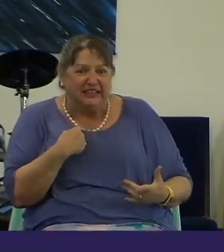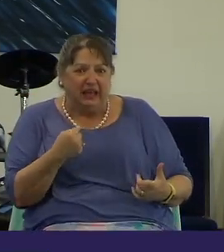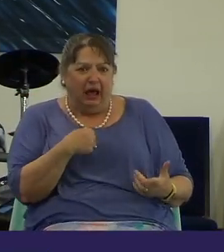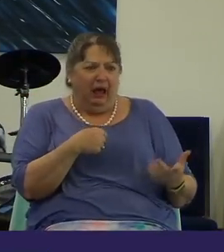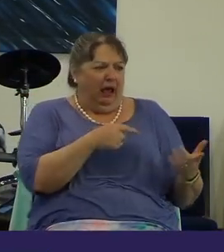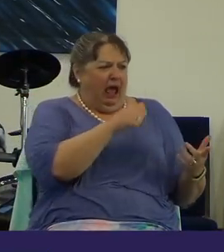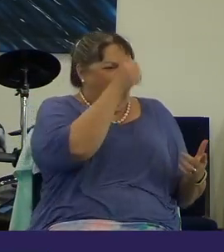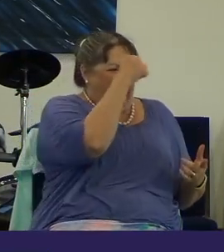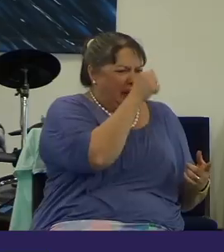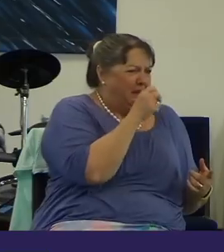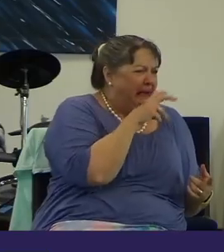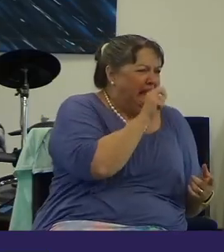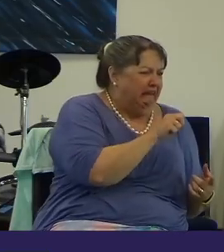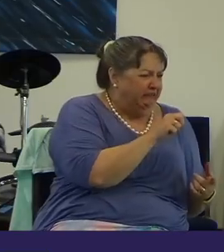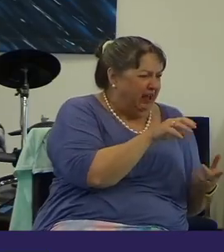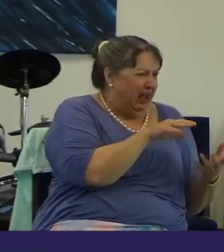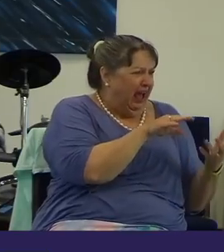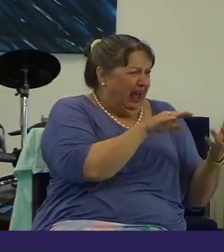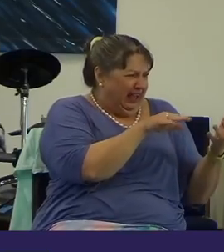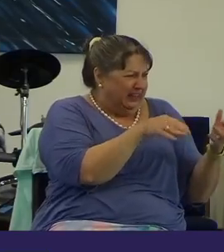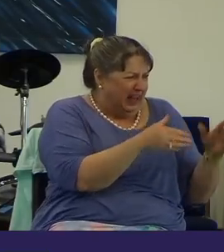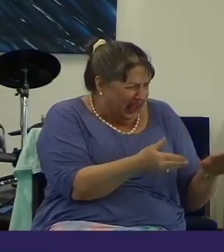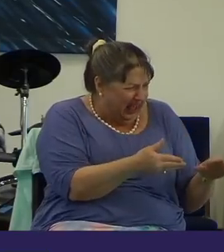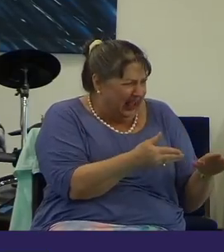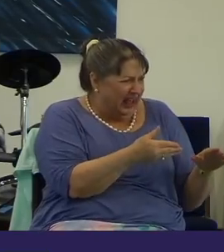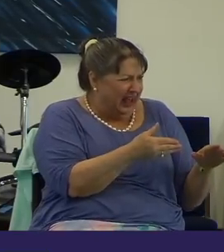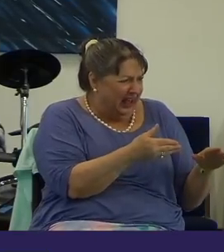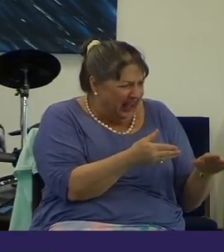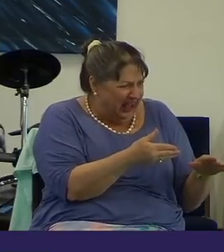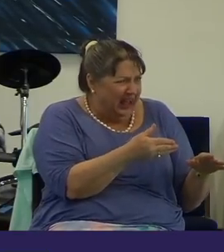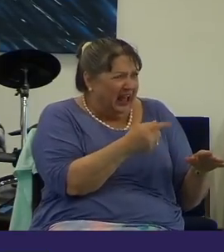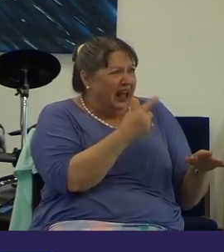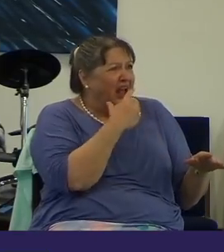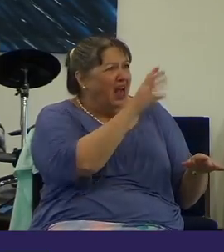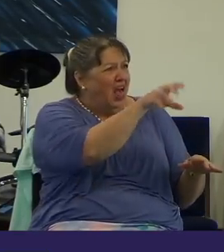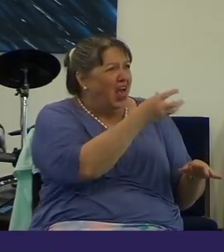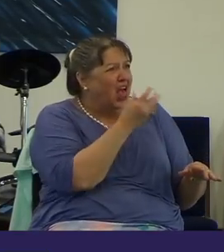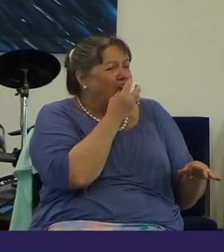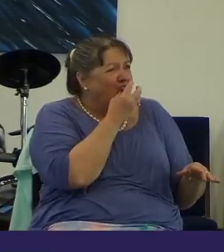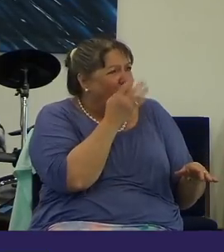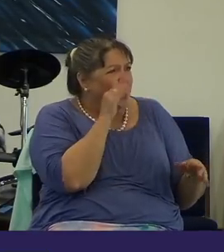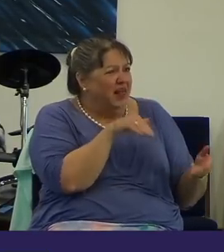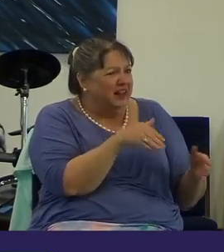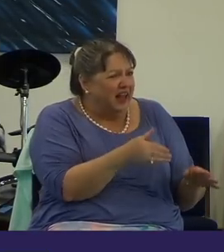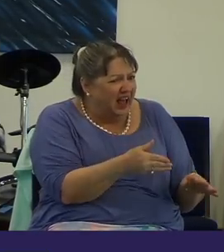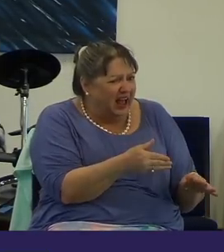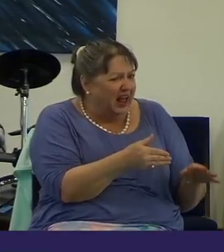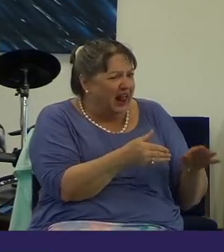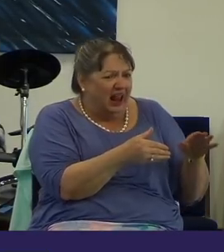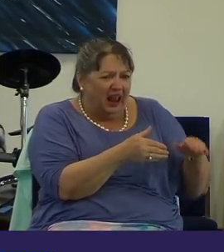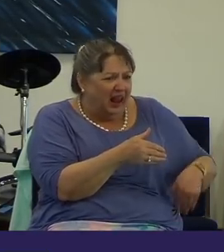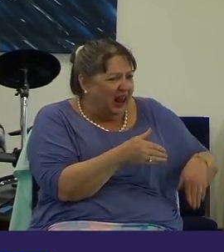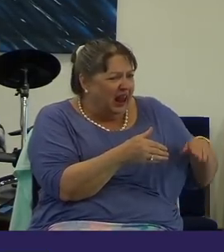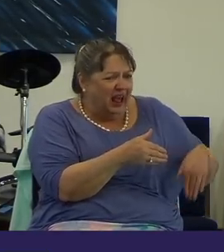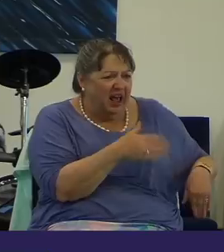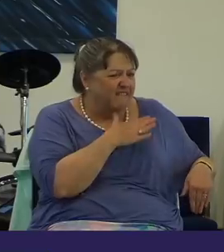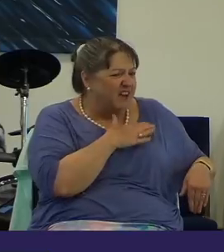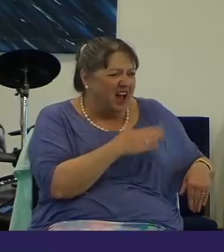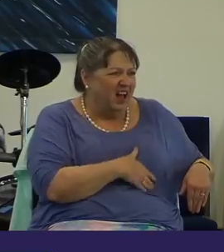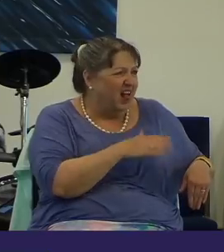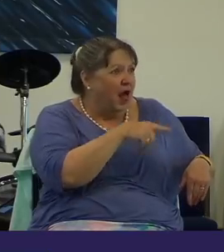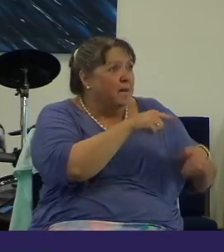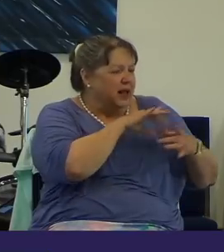and Eve didn't die. Jesus, the Bible says, God said, if you eat of this tree, you will surely die. Well, they didn't die physically. They